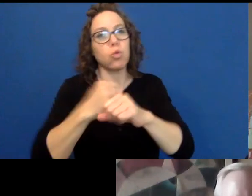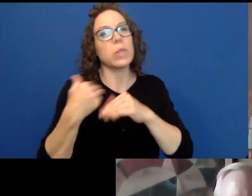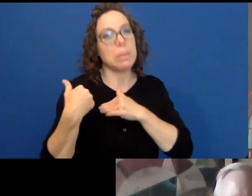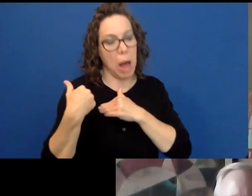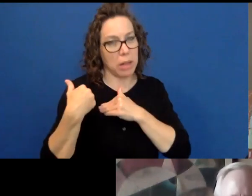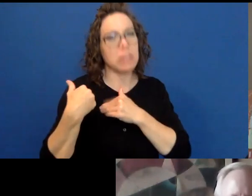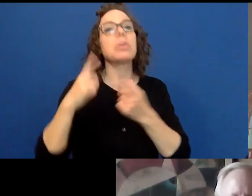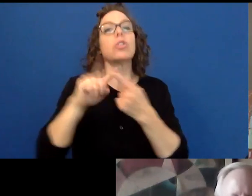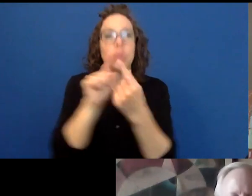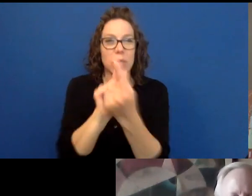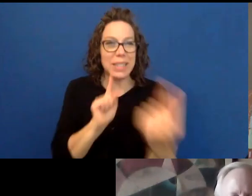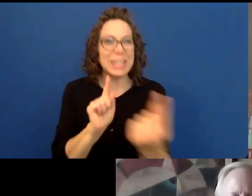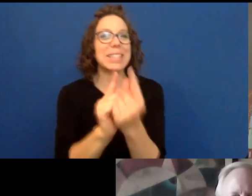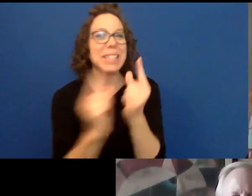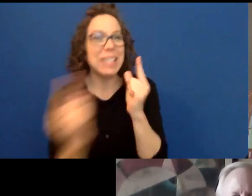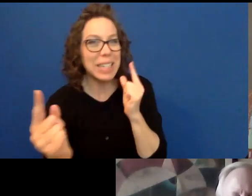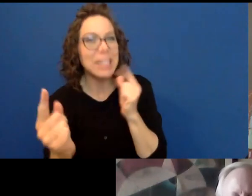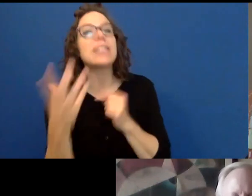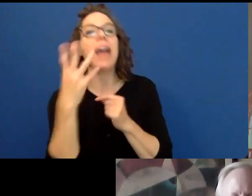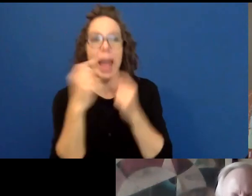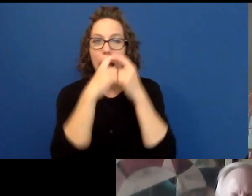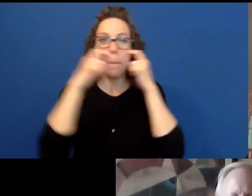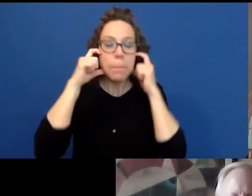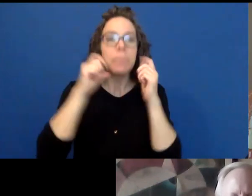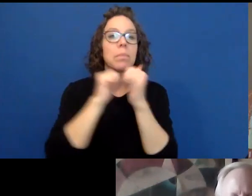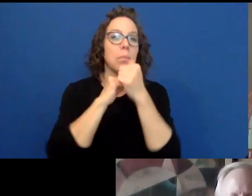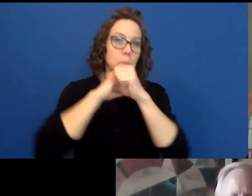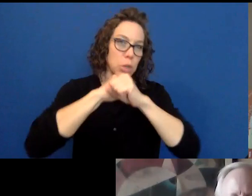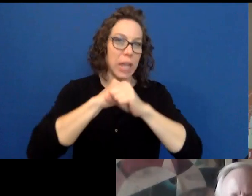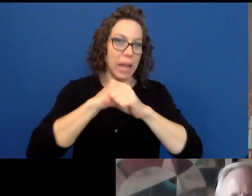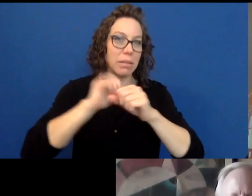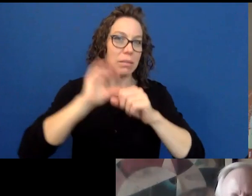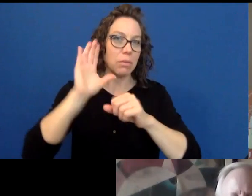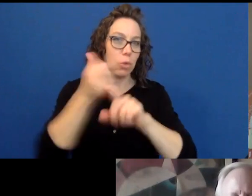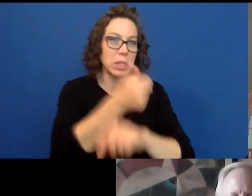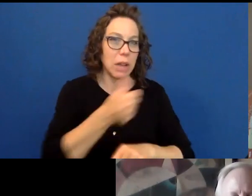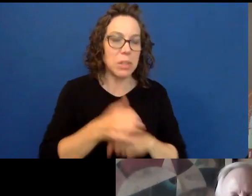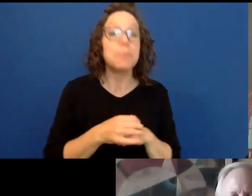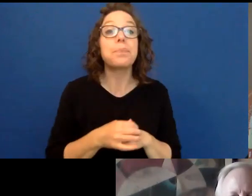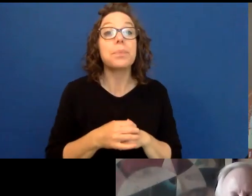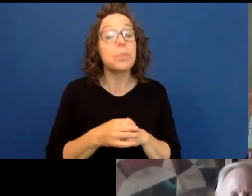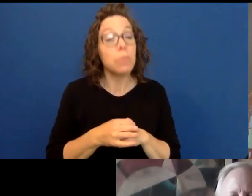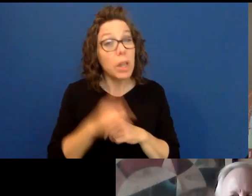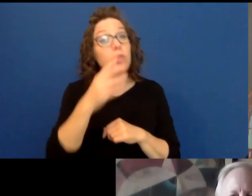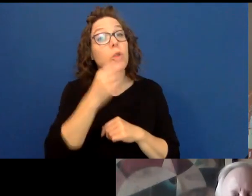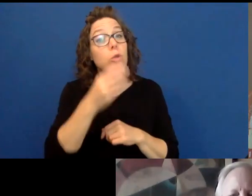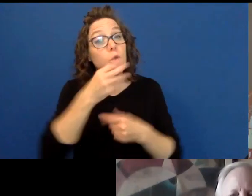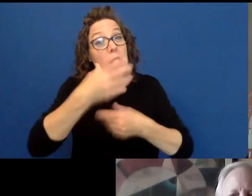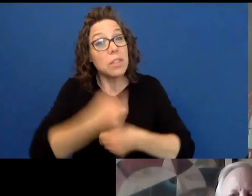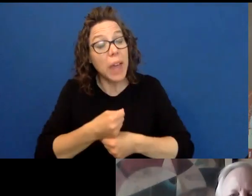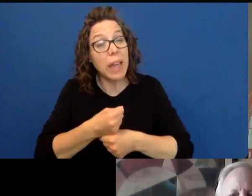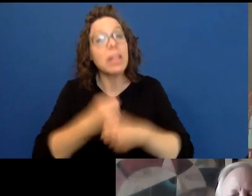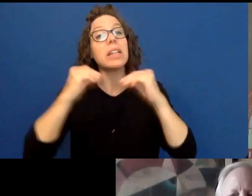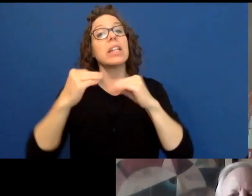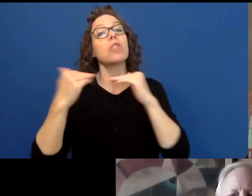gear when physical proximity is absolutely necessary. Judaism teaches responsibility to individuals